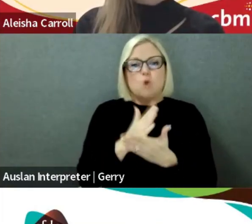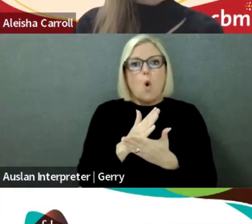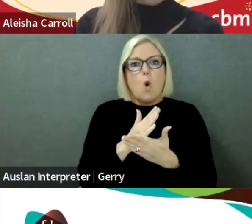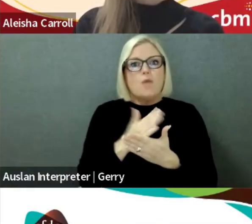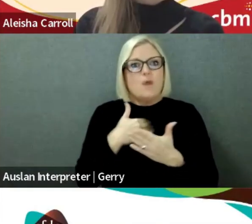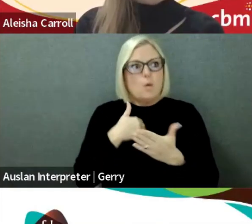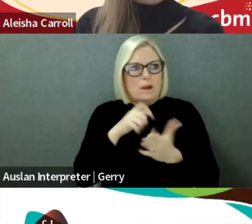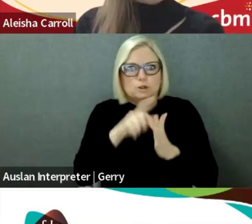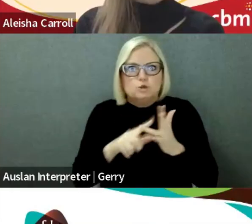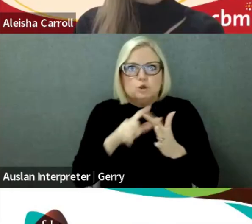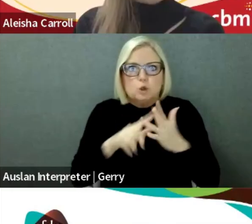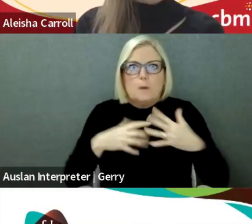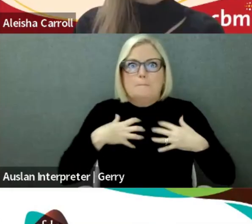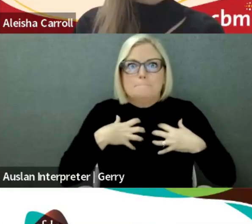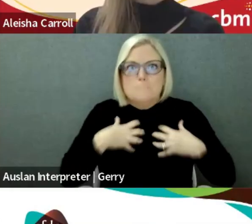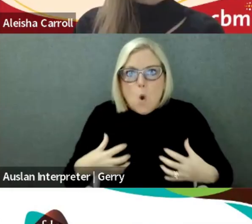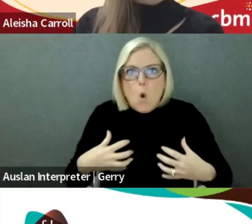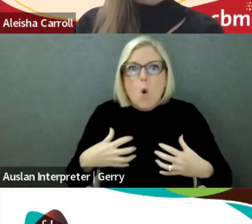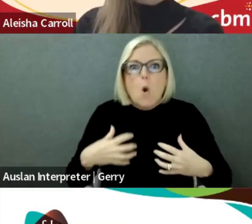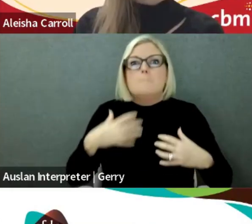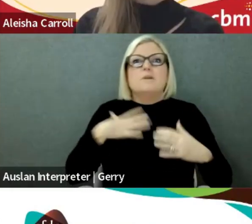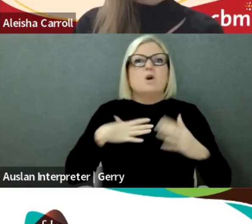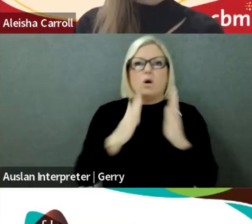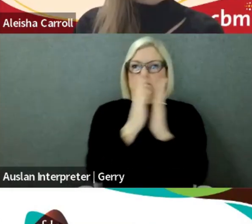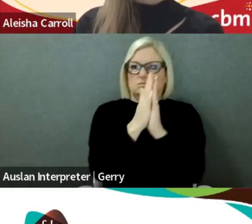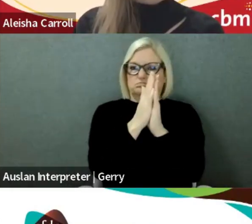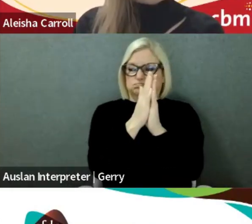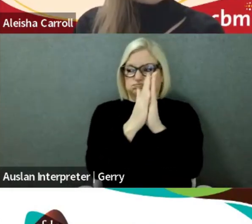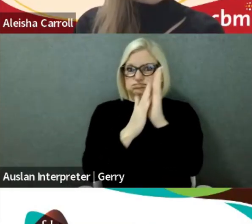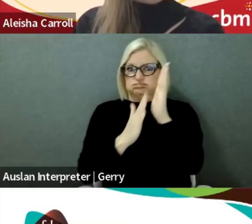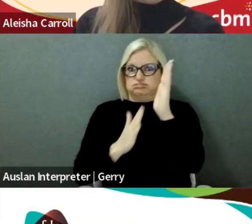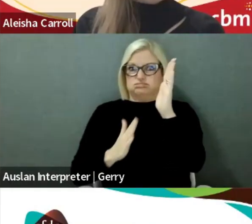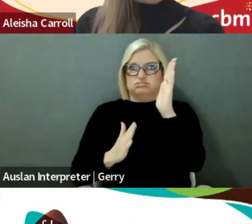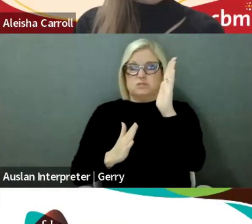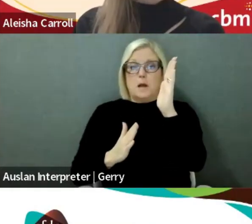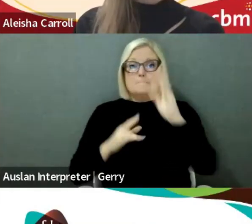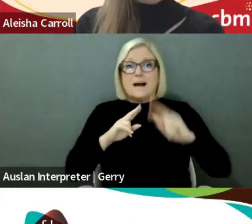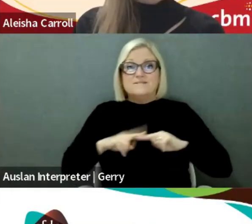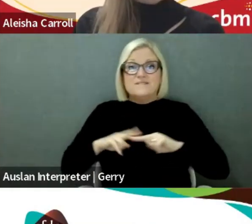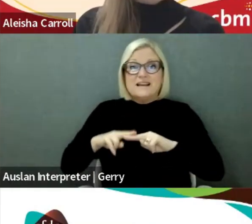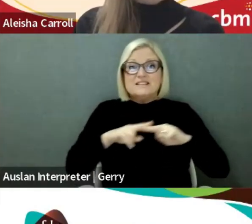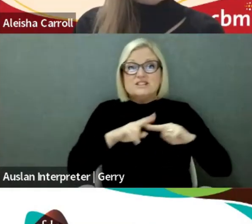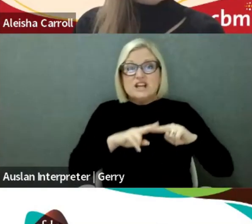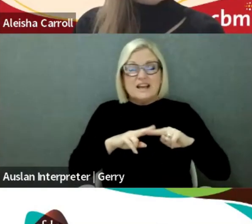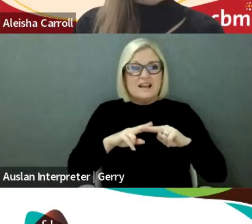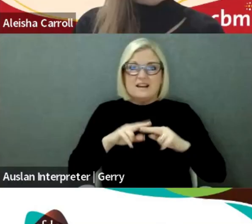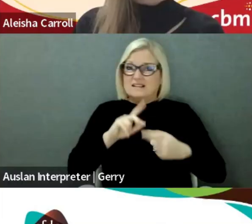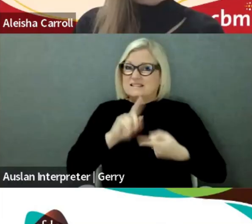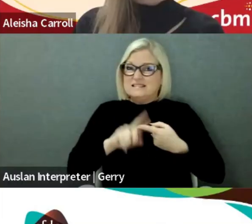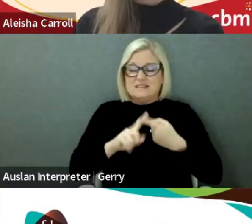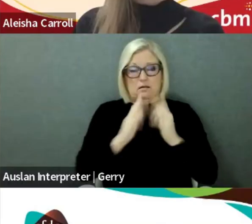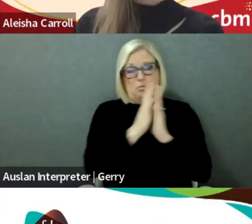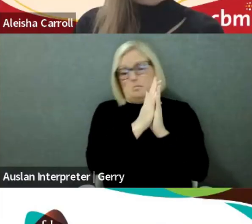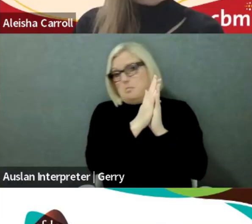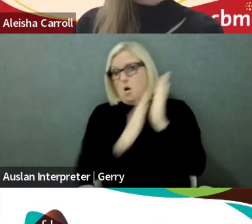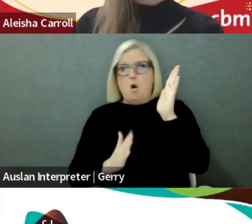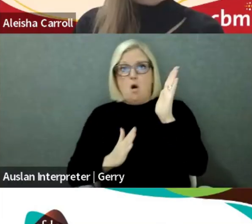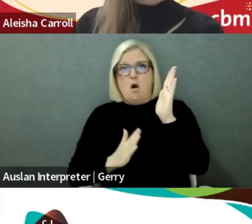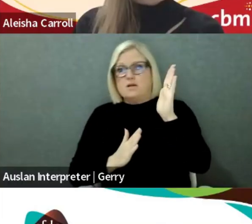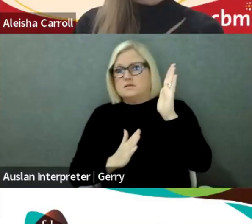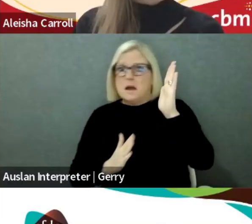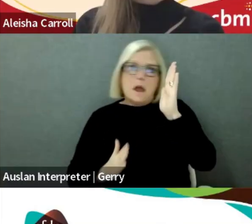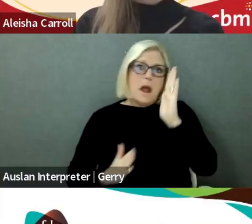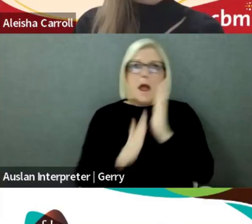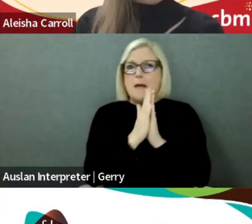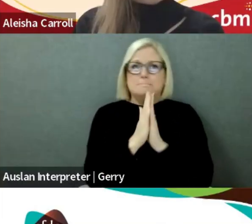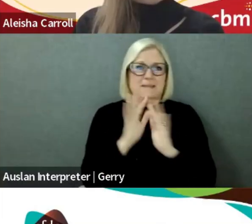psychosocial disabilities are still being left behind in Fiji and the Pacific because of stigma, discriminatory laws, denial of